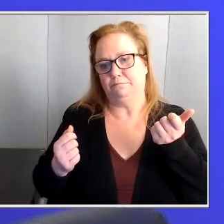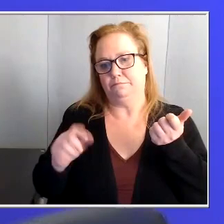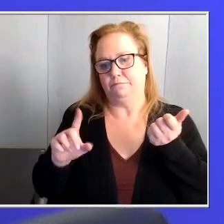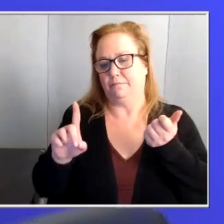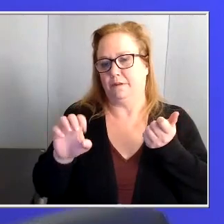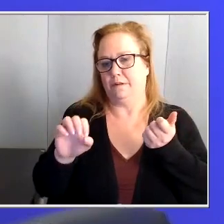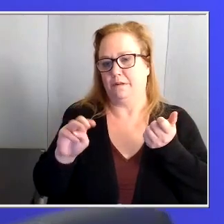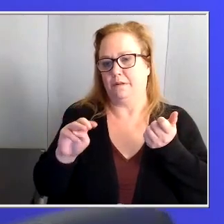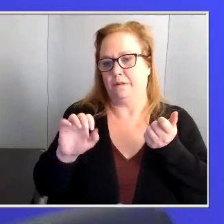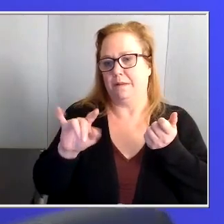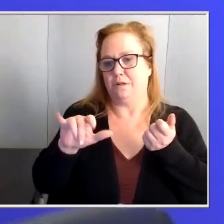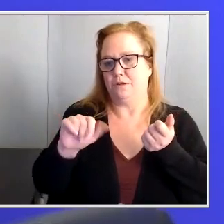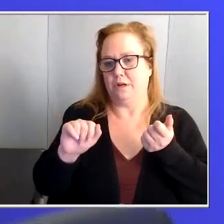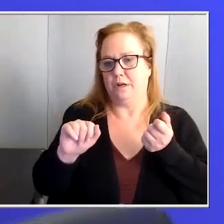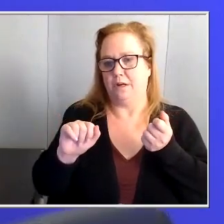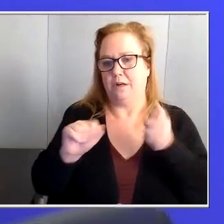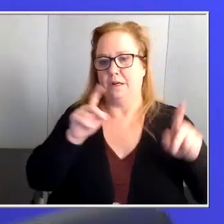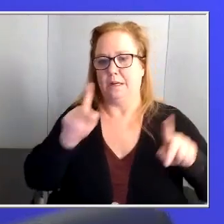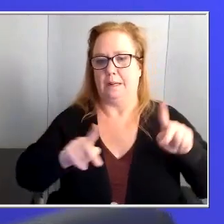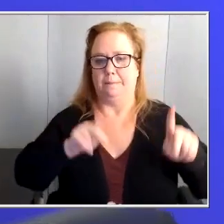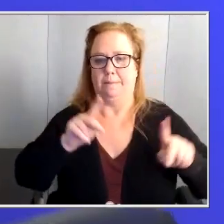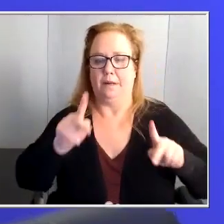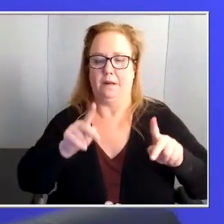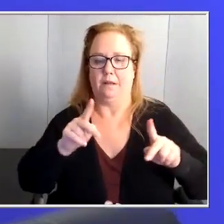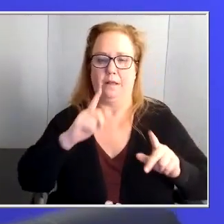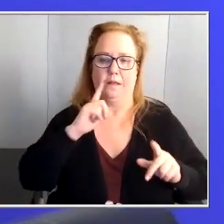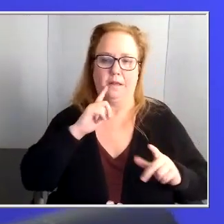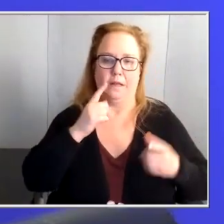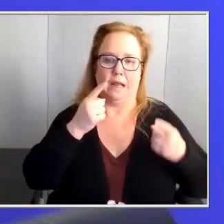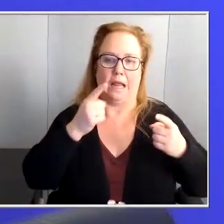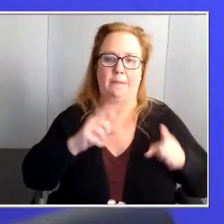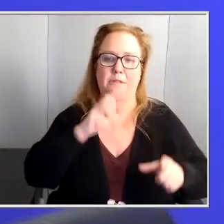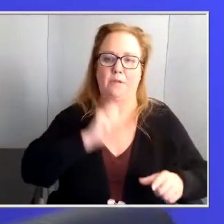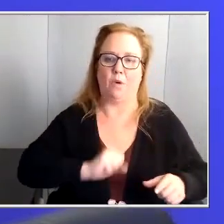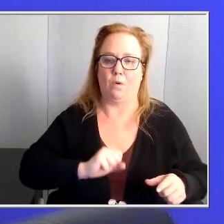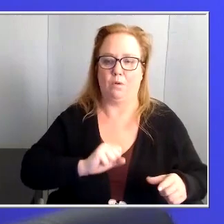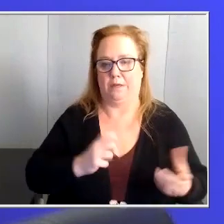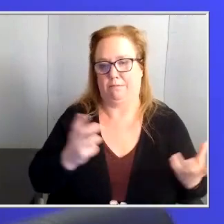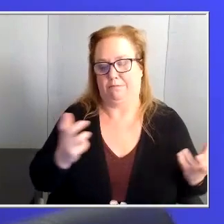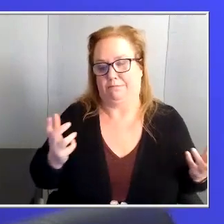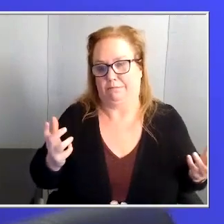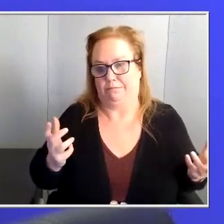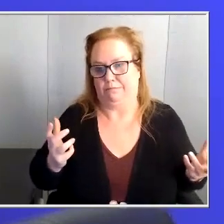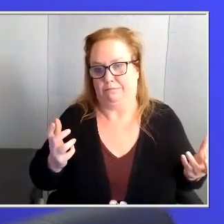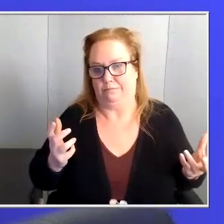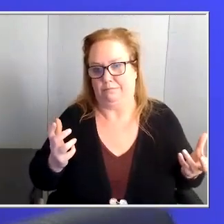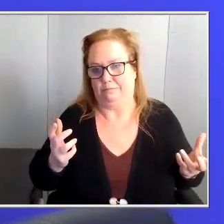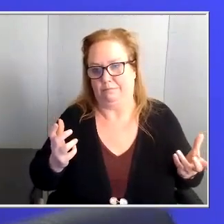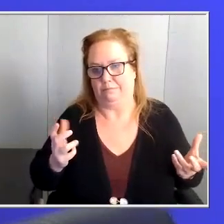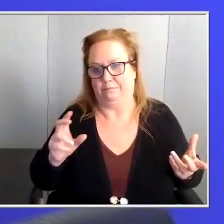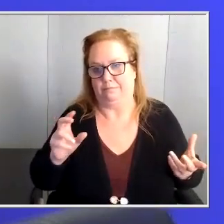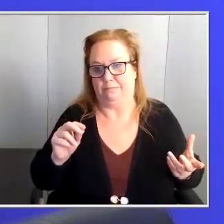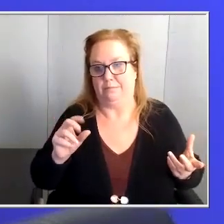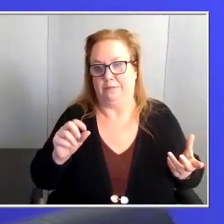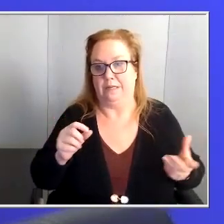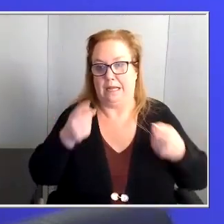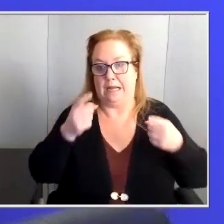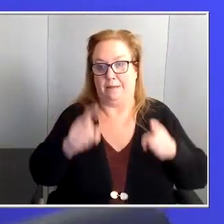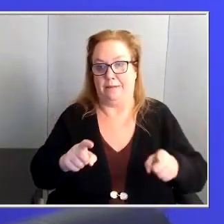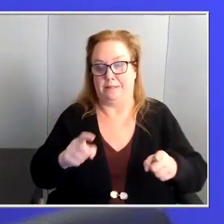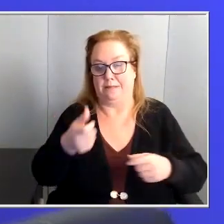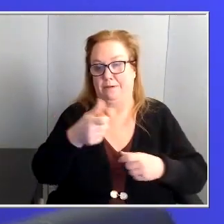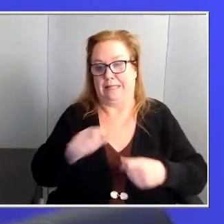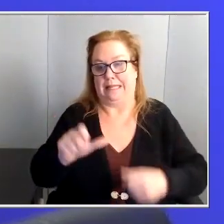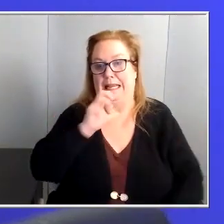dementia. Like people, they're like, oh, it happens with old age, and no, it happens with any